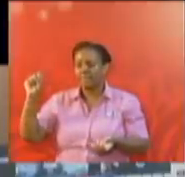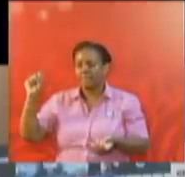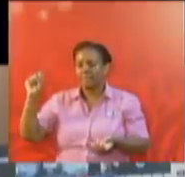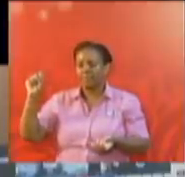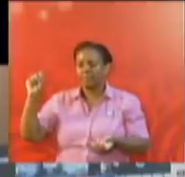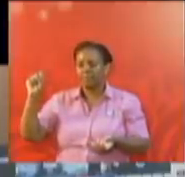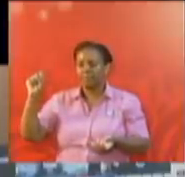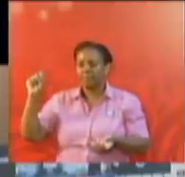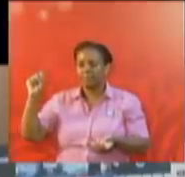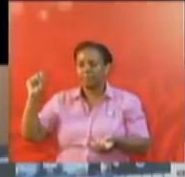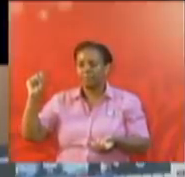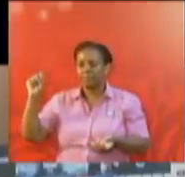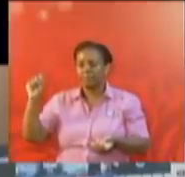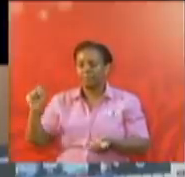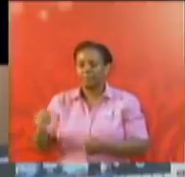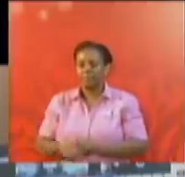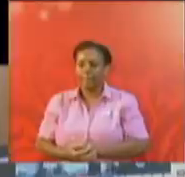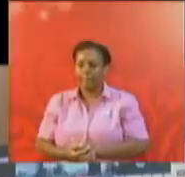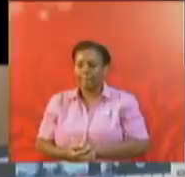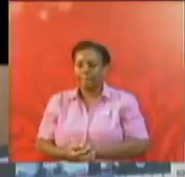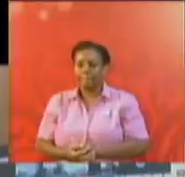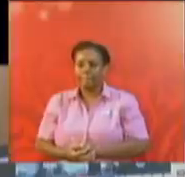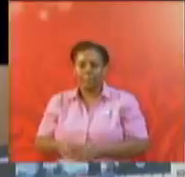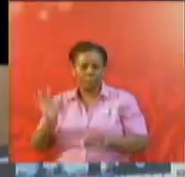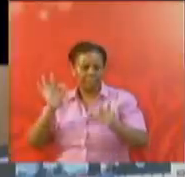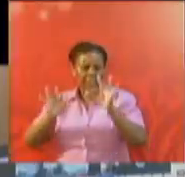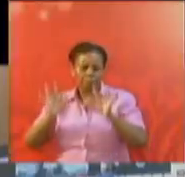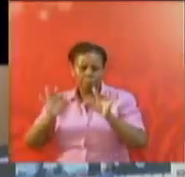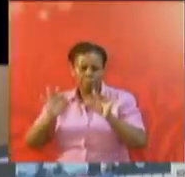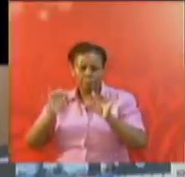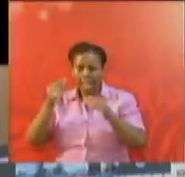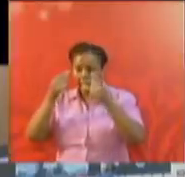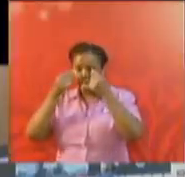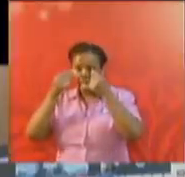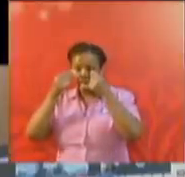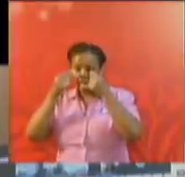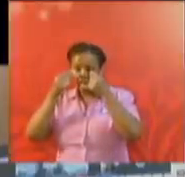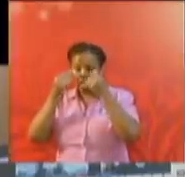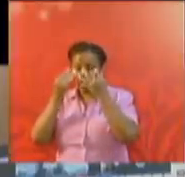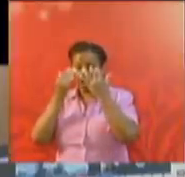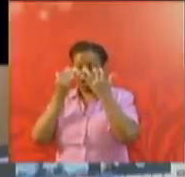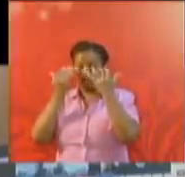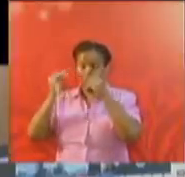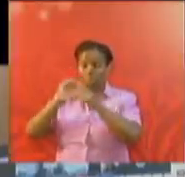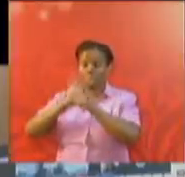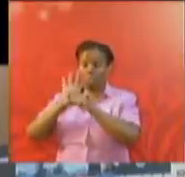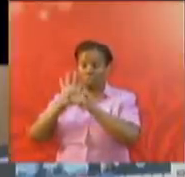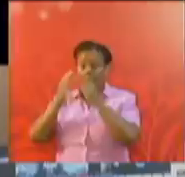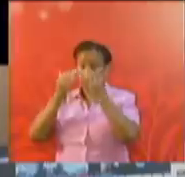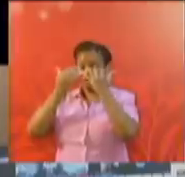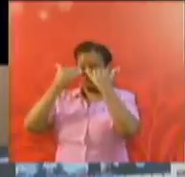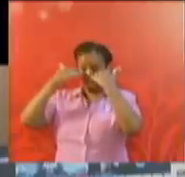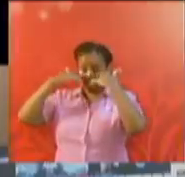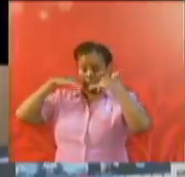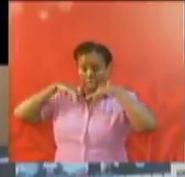me, could the human eye be considered an entry point for COVID-19 and so create the same kinds of risk